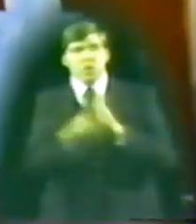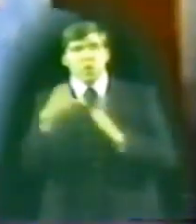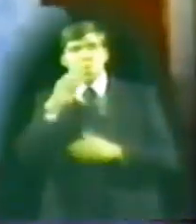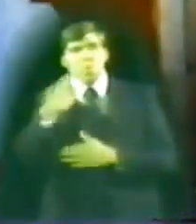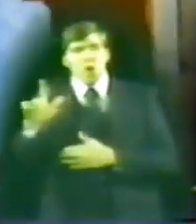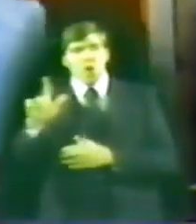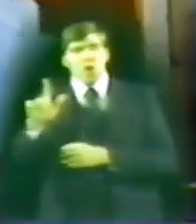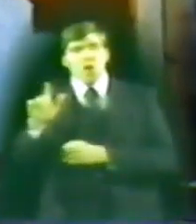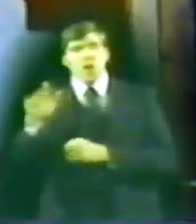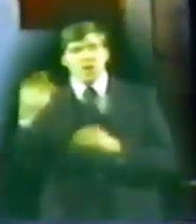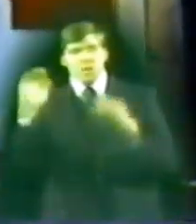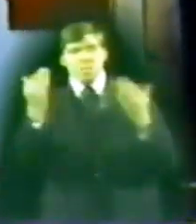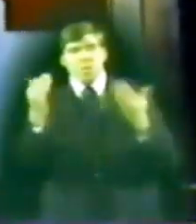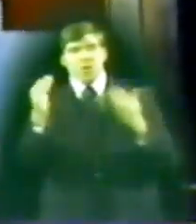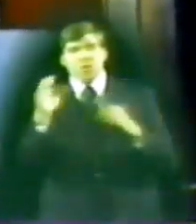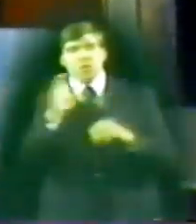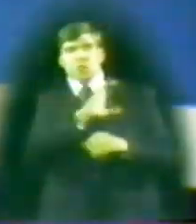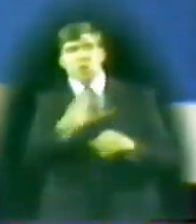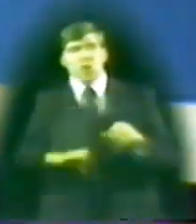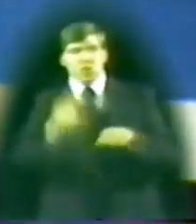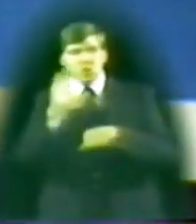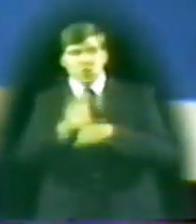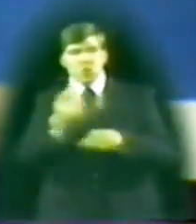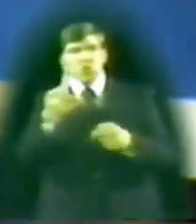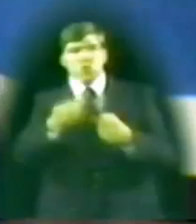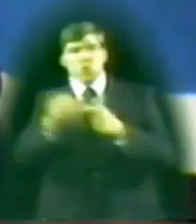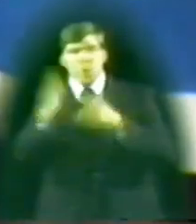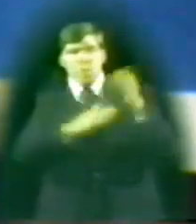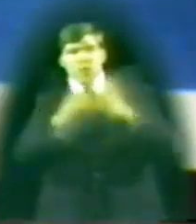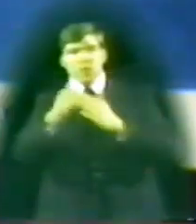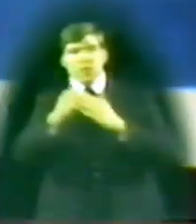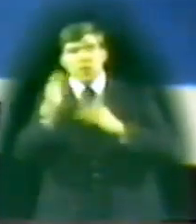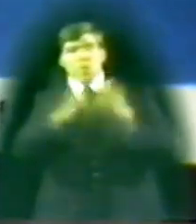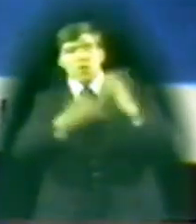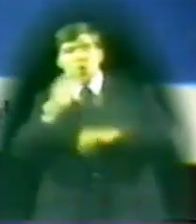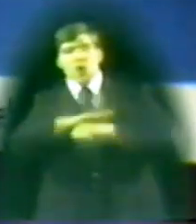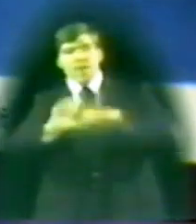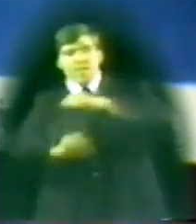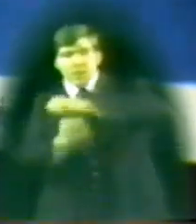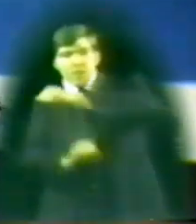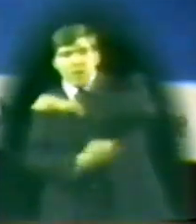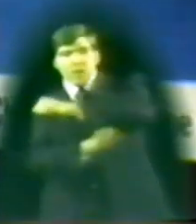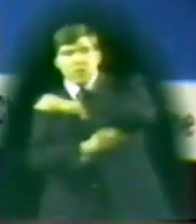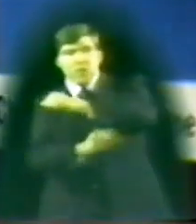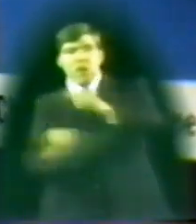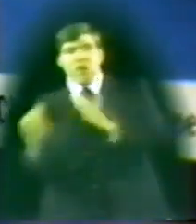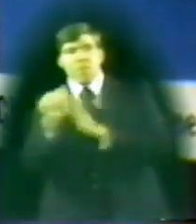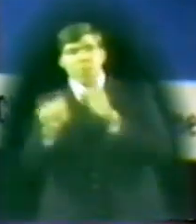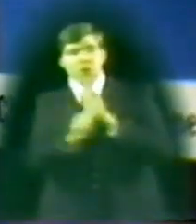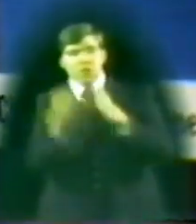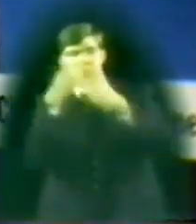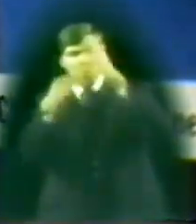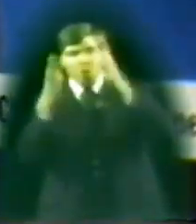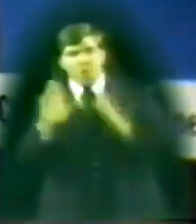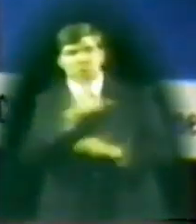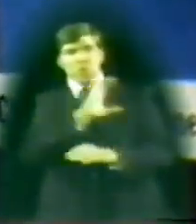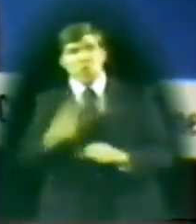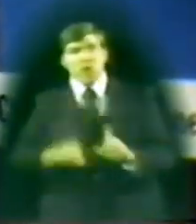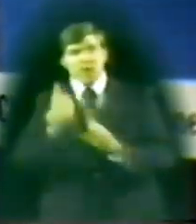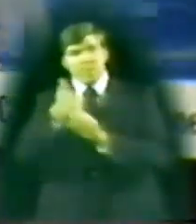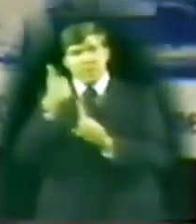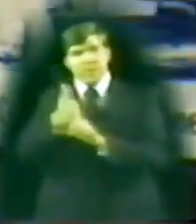compares Christ's church to a building. He says the church was built upon a foundation of apostles and prophets, with Christ himself as the